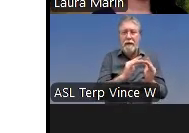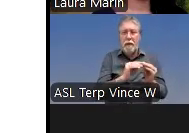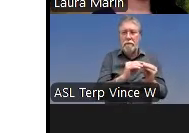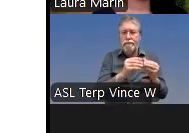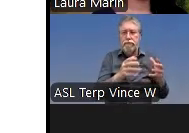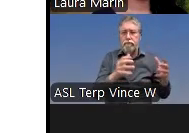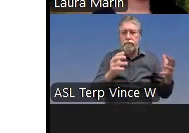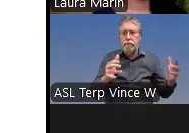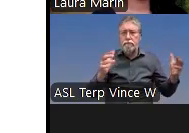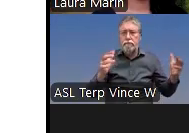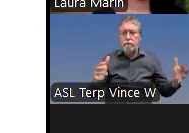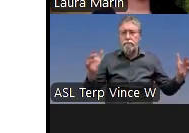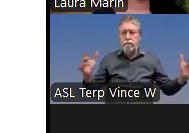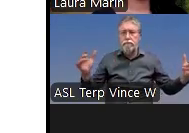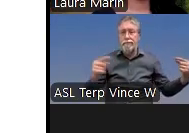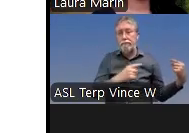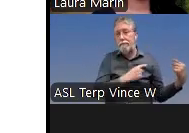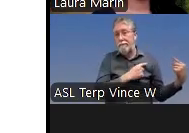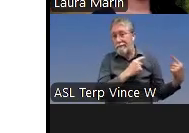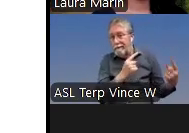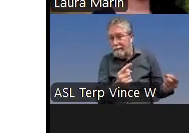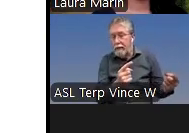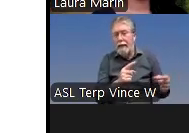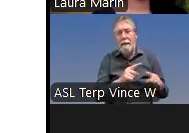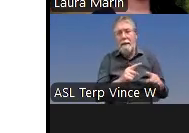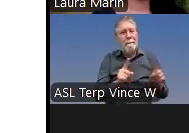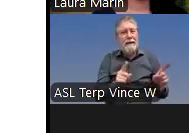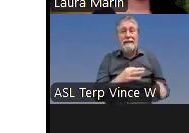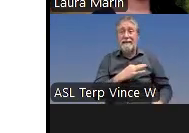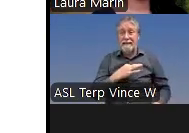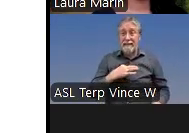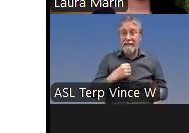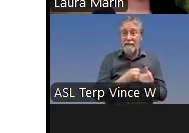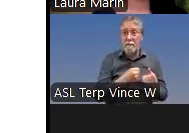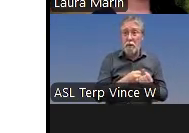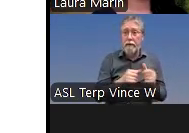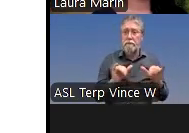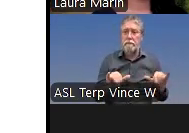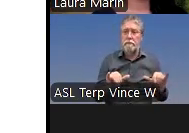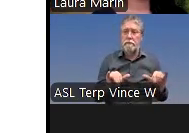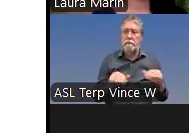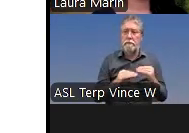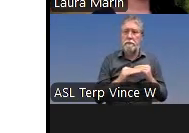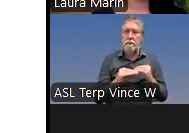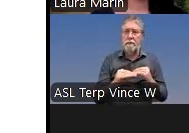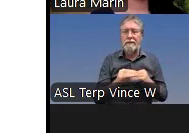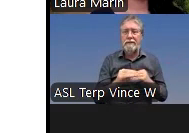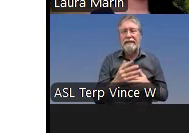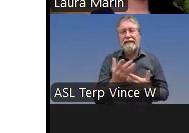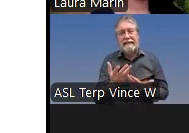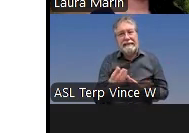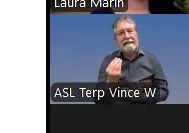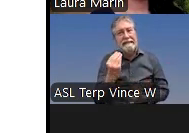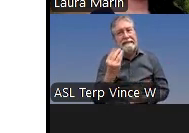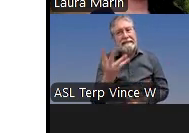those intervening years, but the staff support hasn't. And so I'm going to be doing a little bit of apologizing